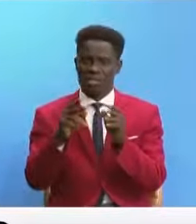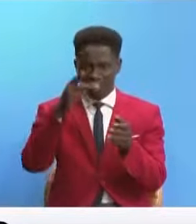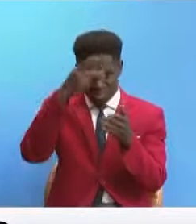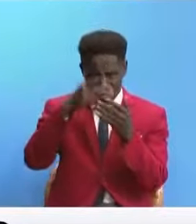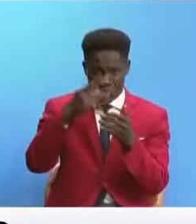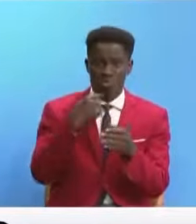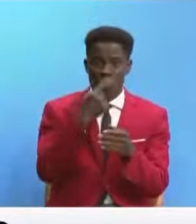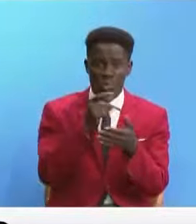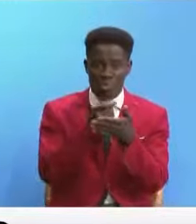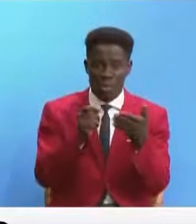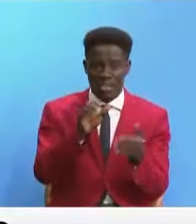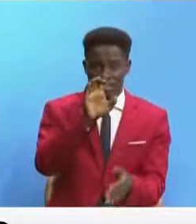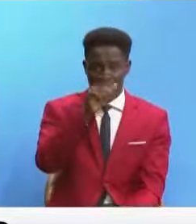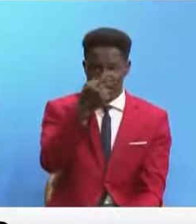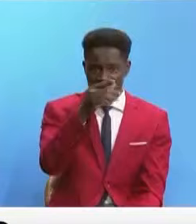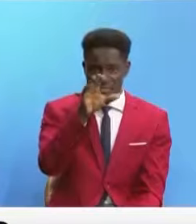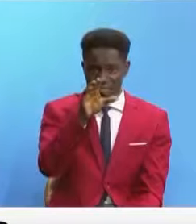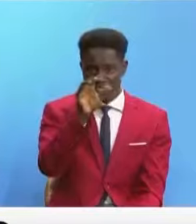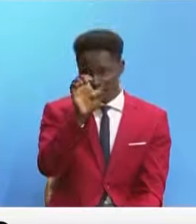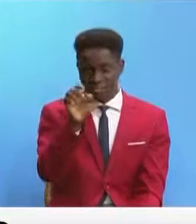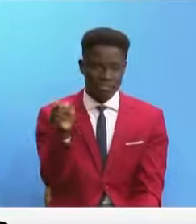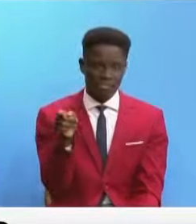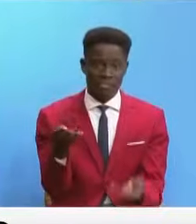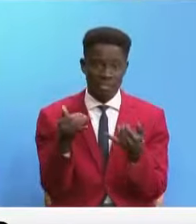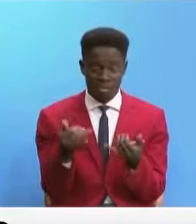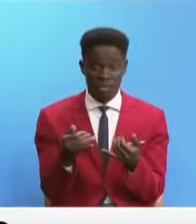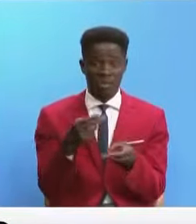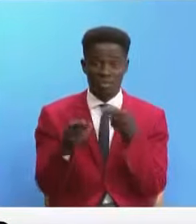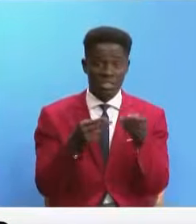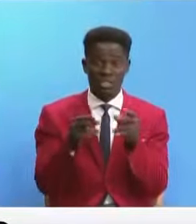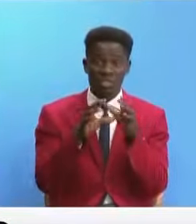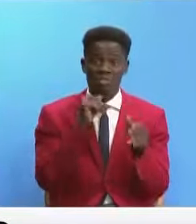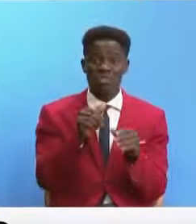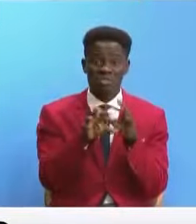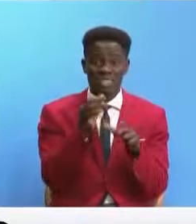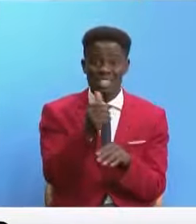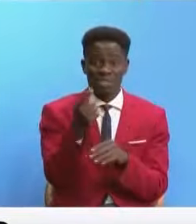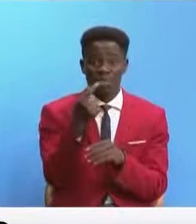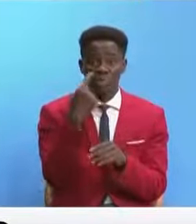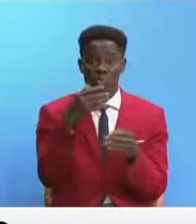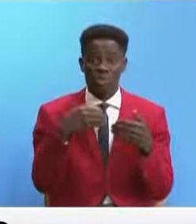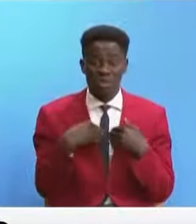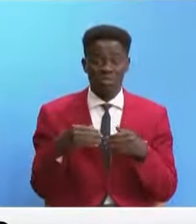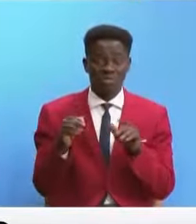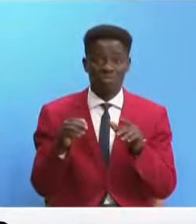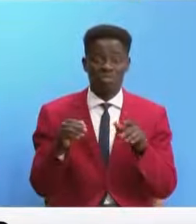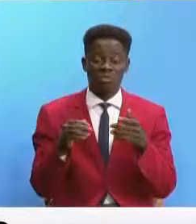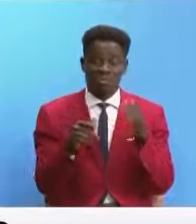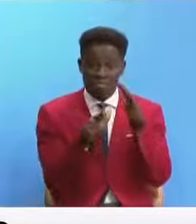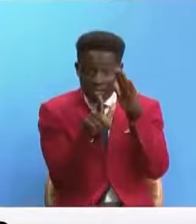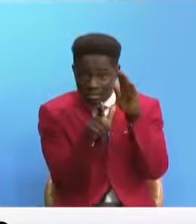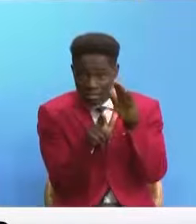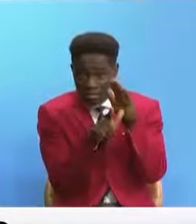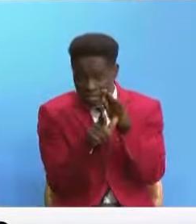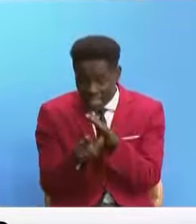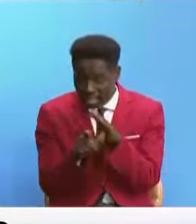District Chairperson Christopher Jere says currently the exams that started last week have been running smoothly as no malpractice